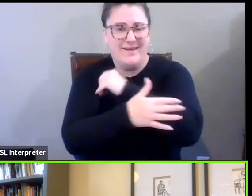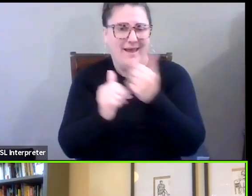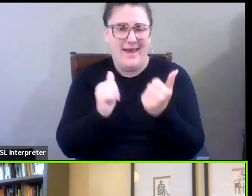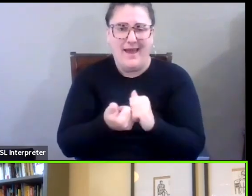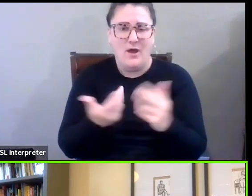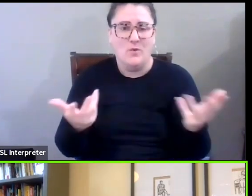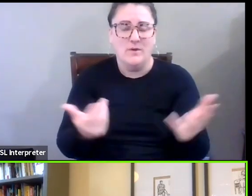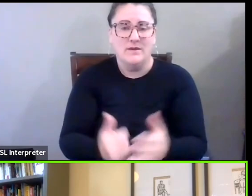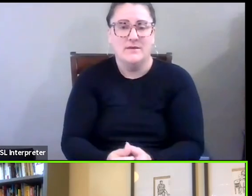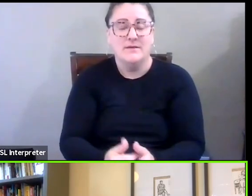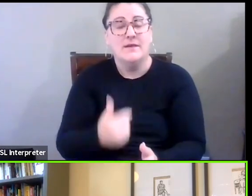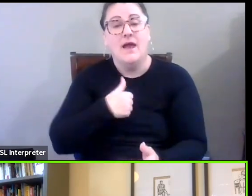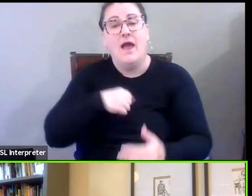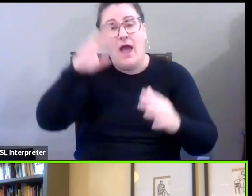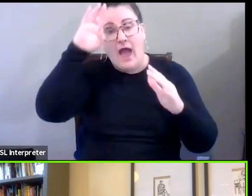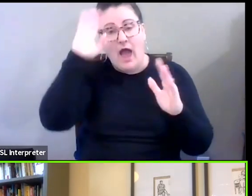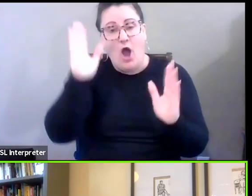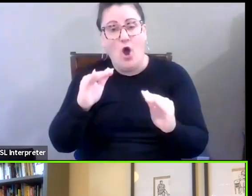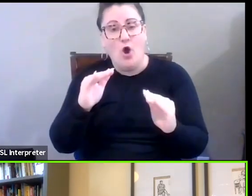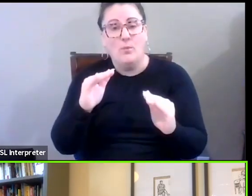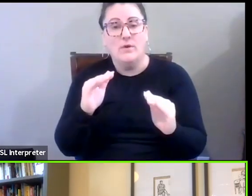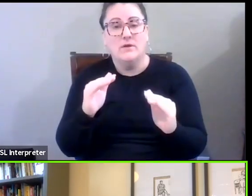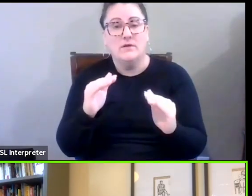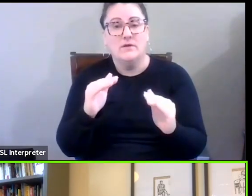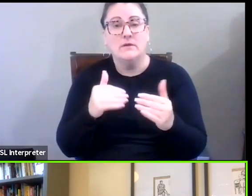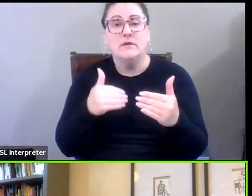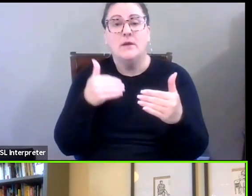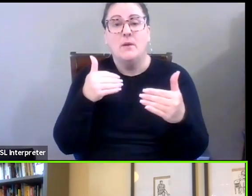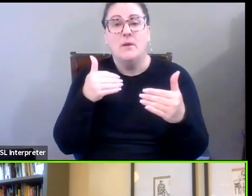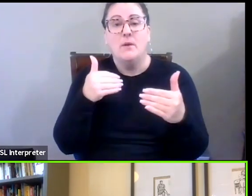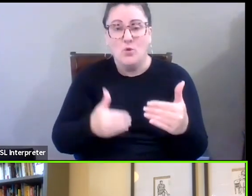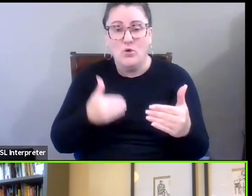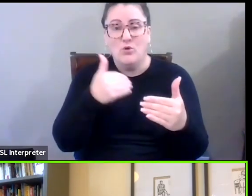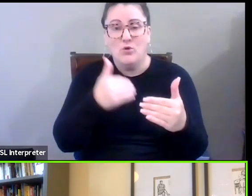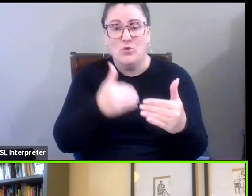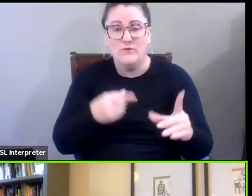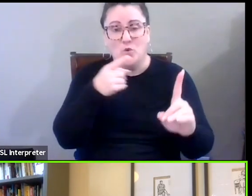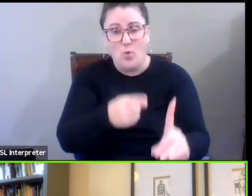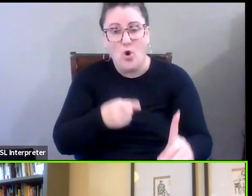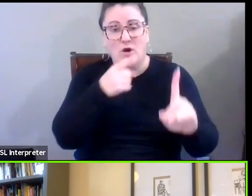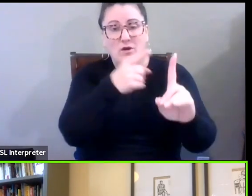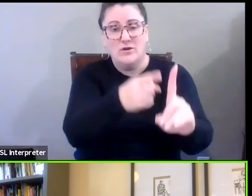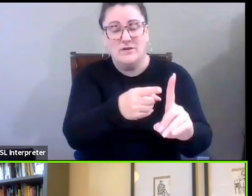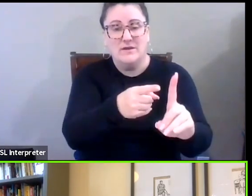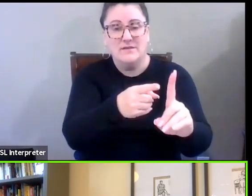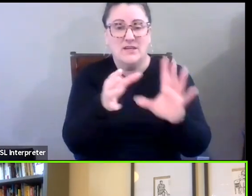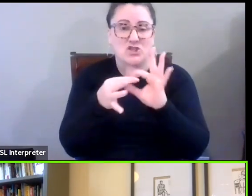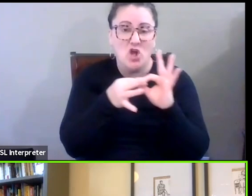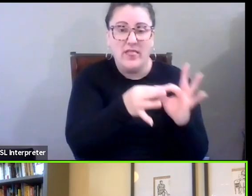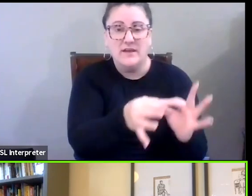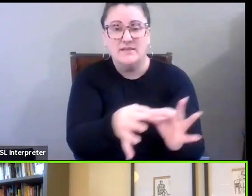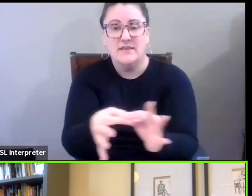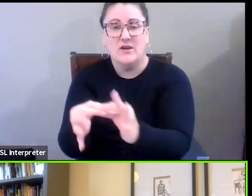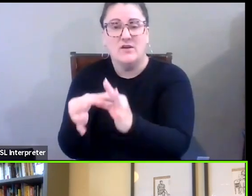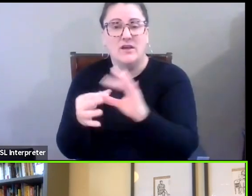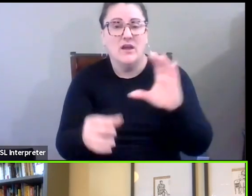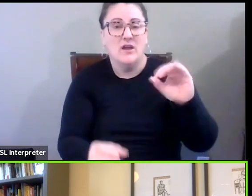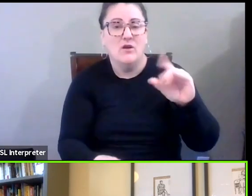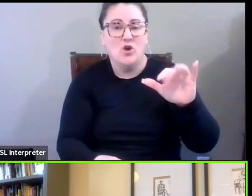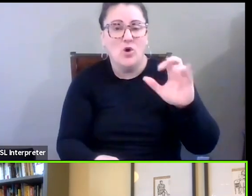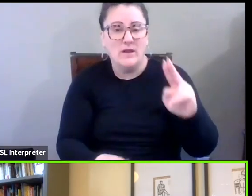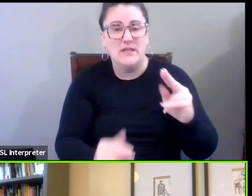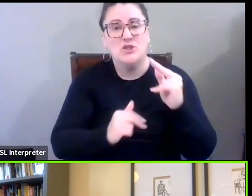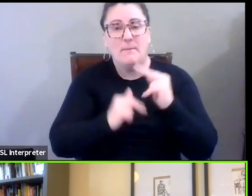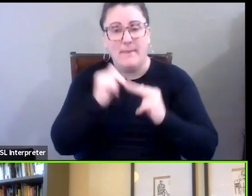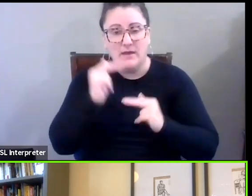And I would hope that we will move more towards solidarity and coalition building